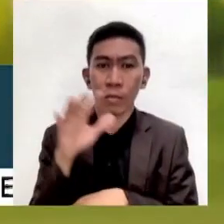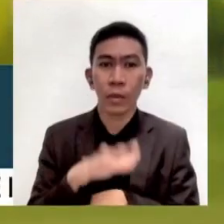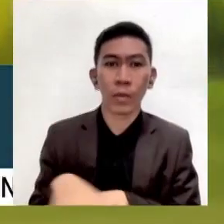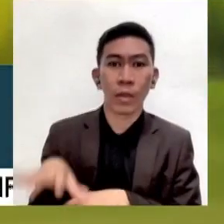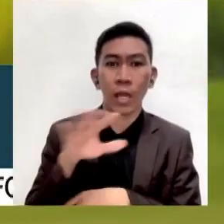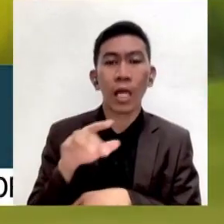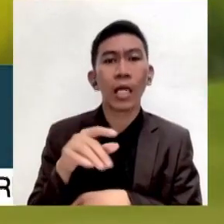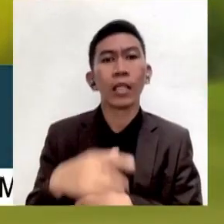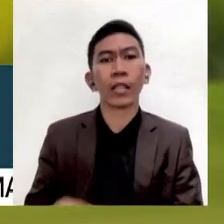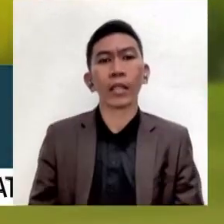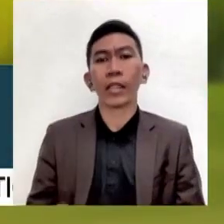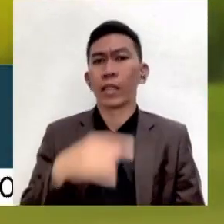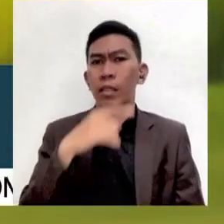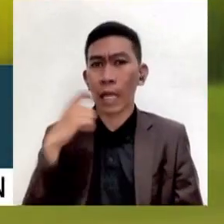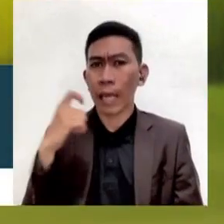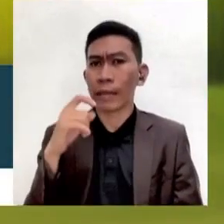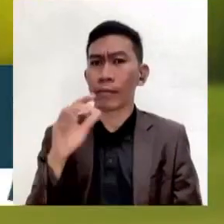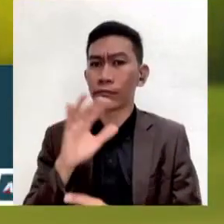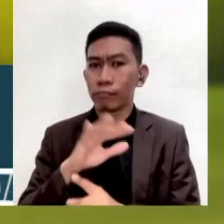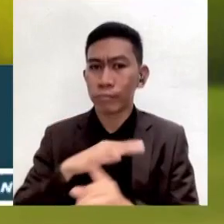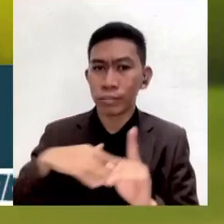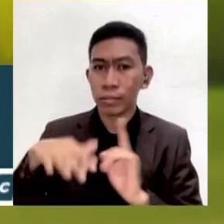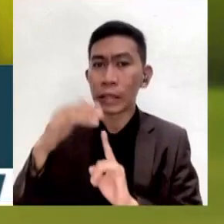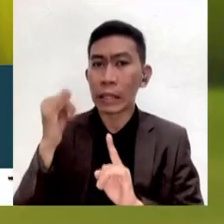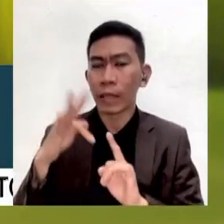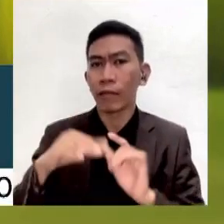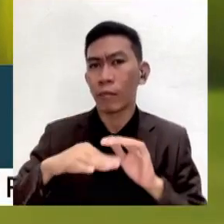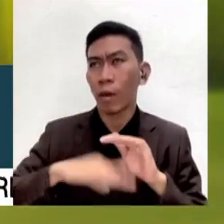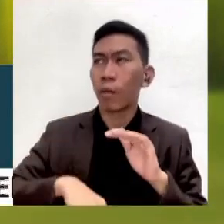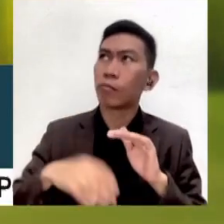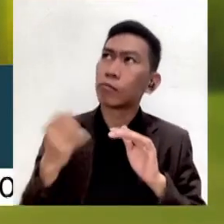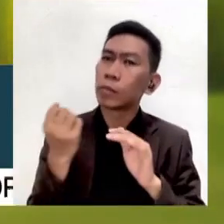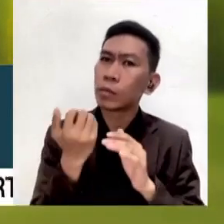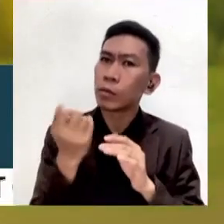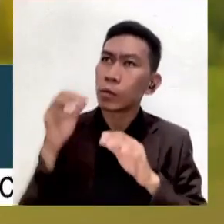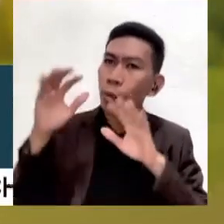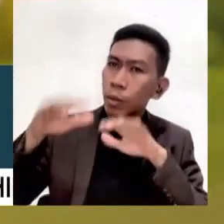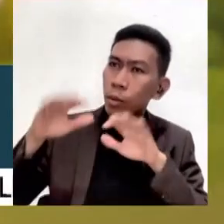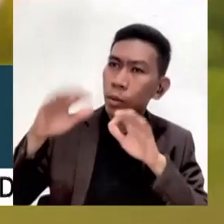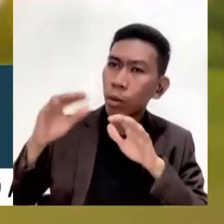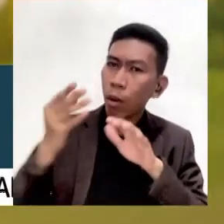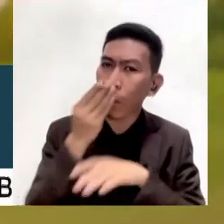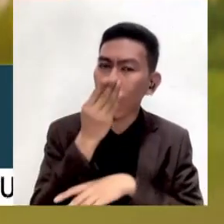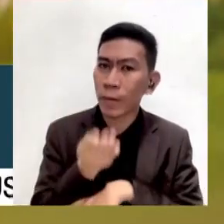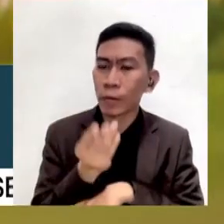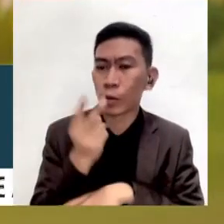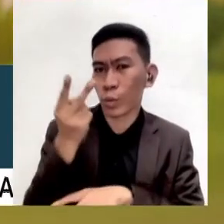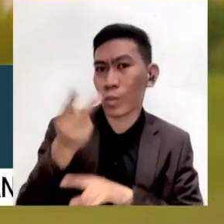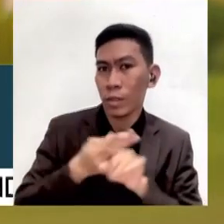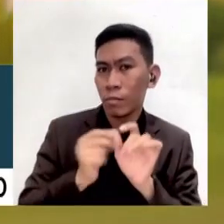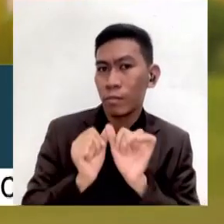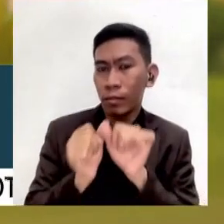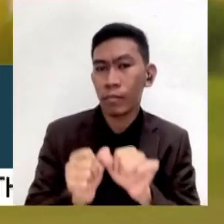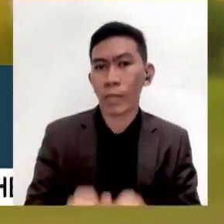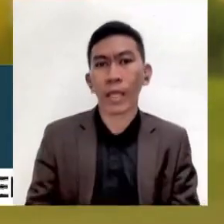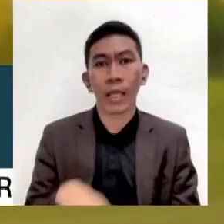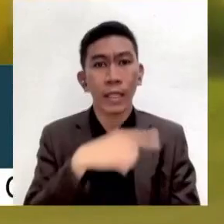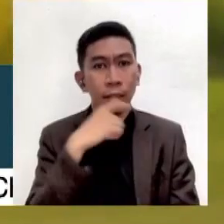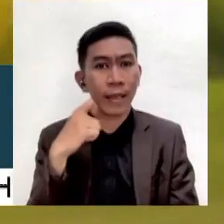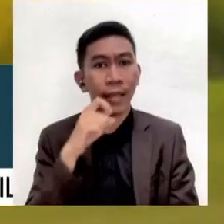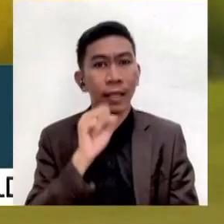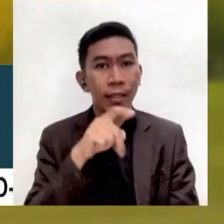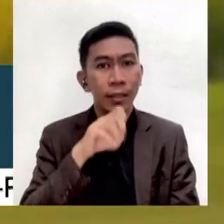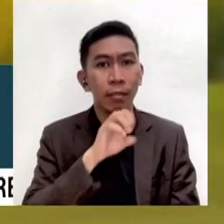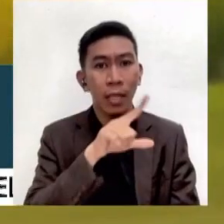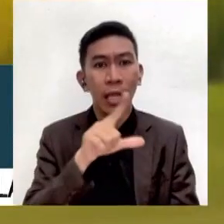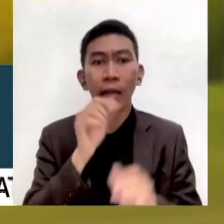condition if it receives below normal rainfall for two consecutive months. A dry spell, on the other hand, is described as